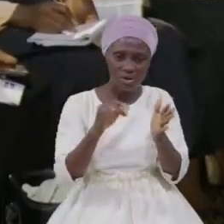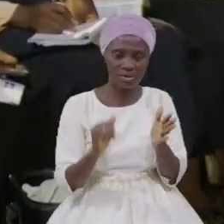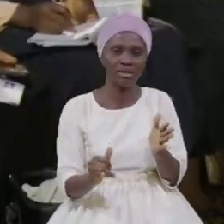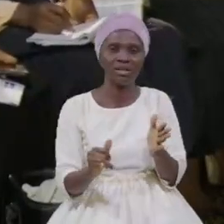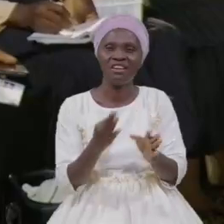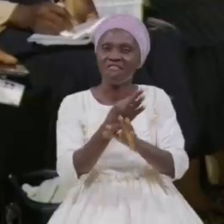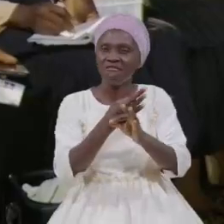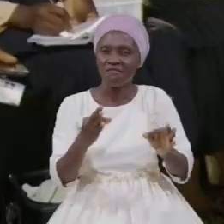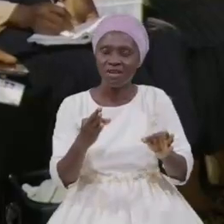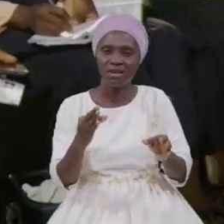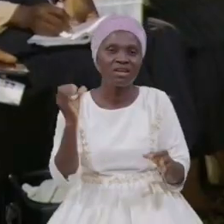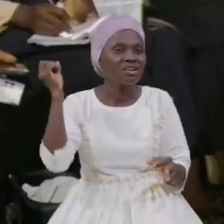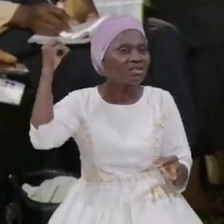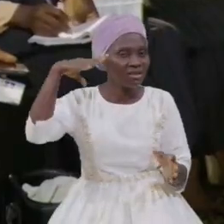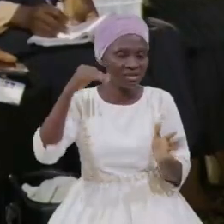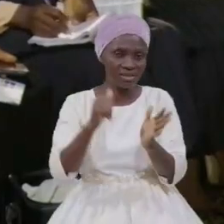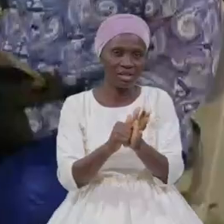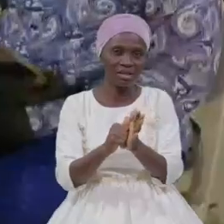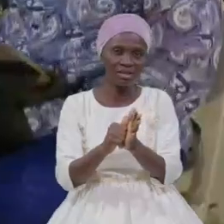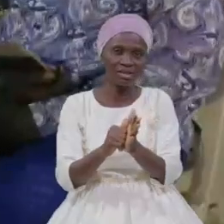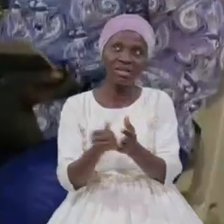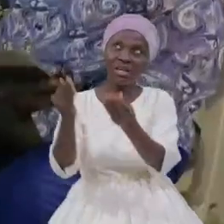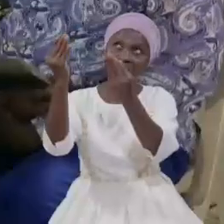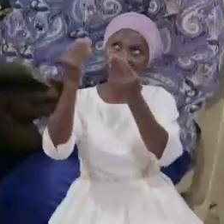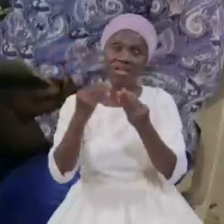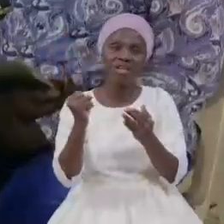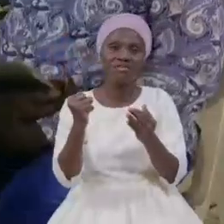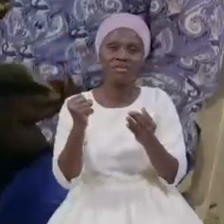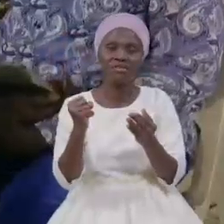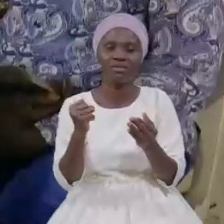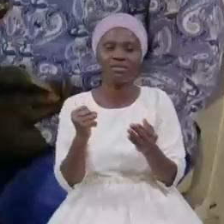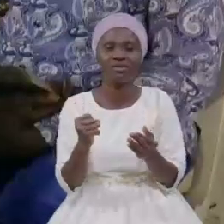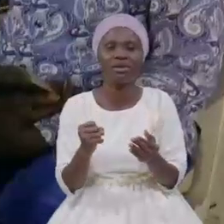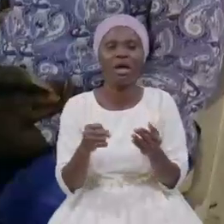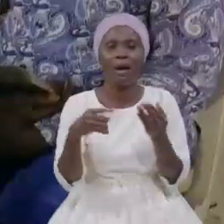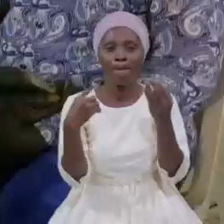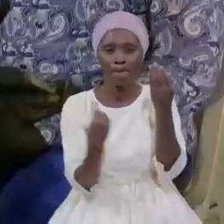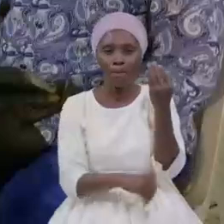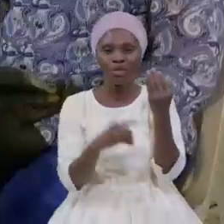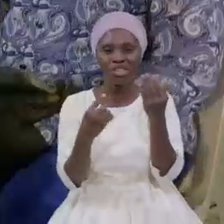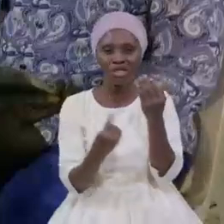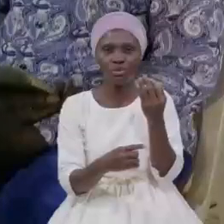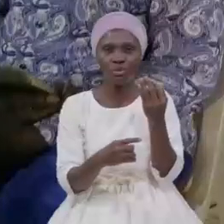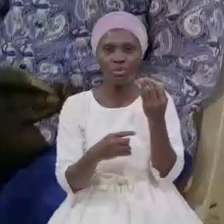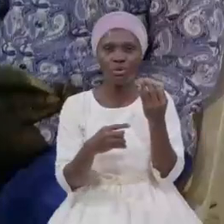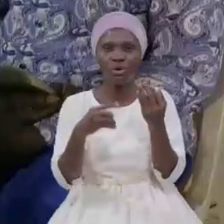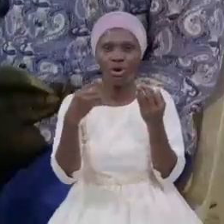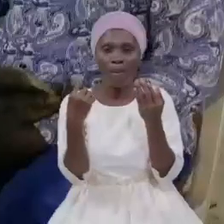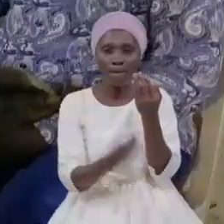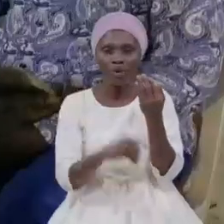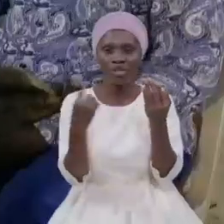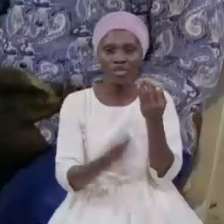that gives the punishable freedom. Look at that. The punishable, that